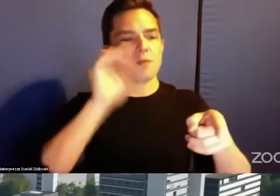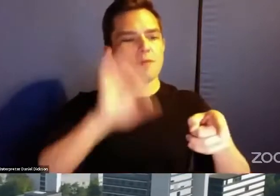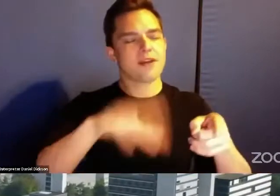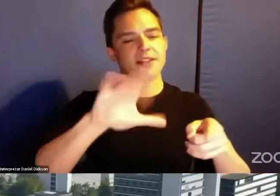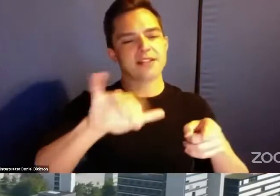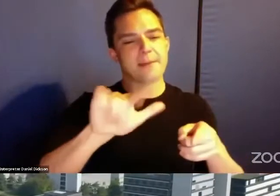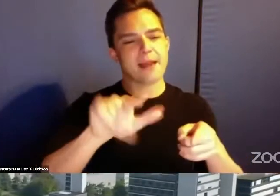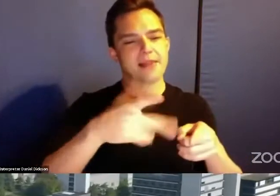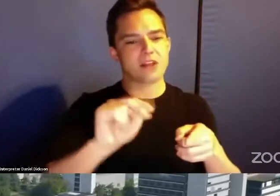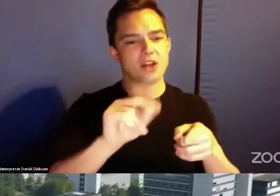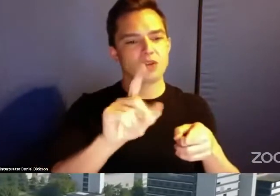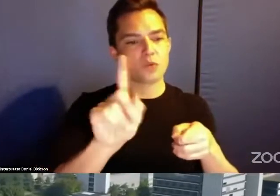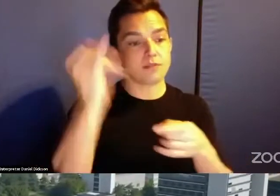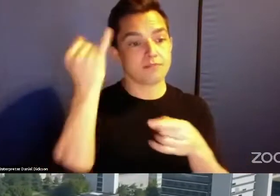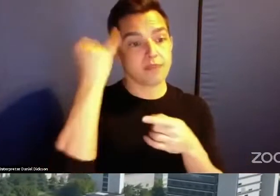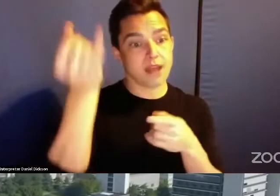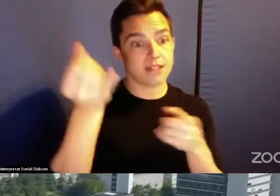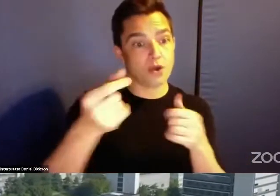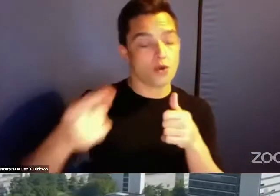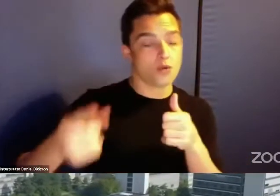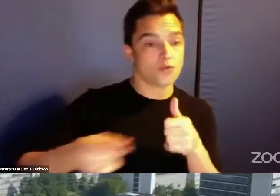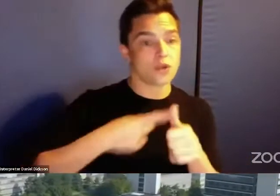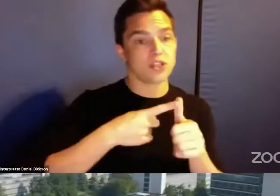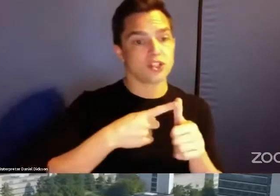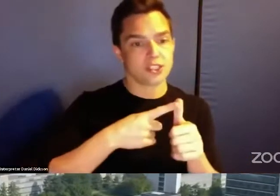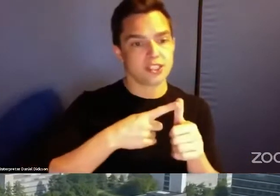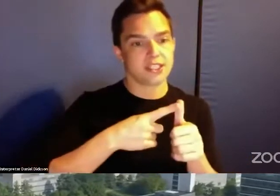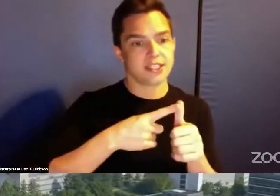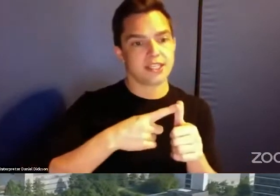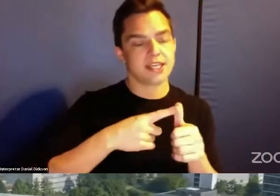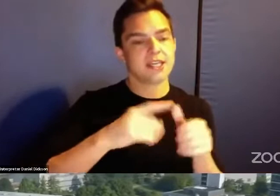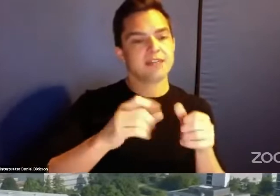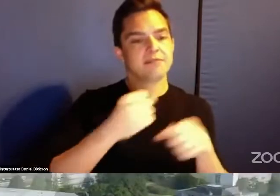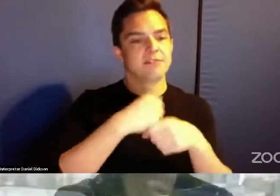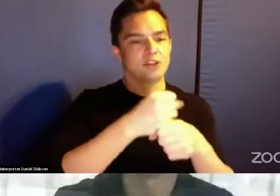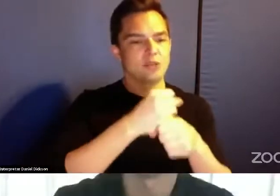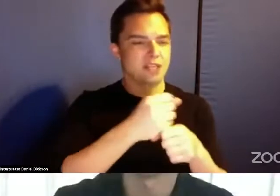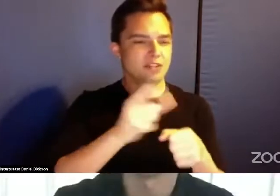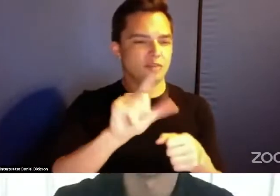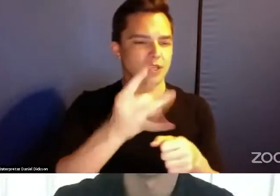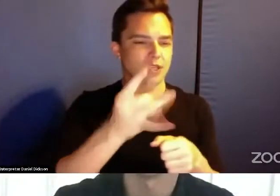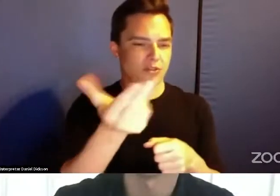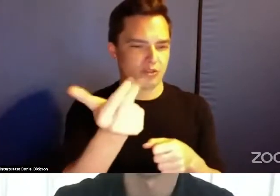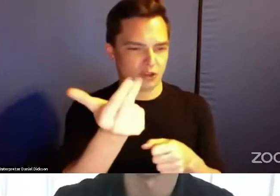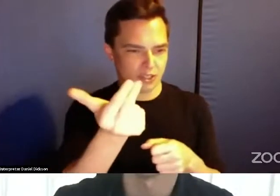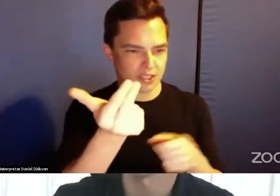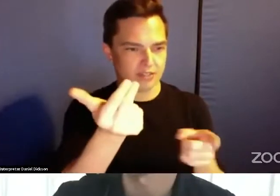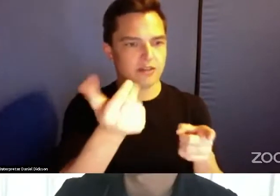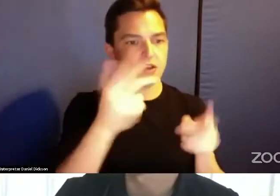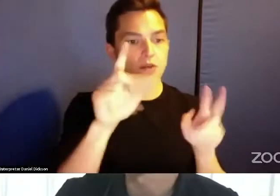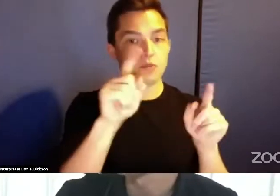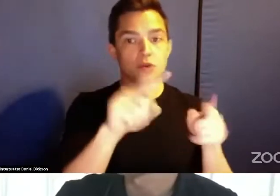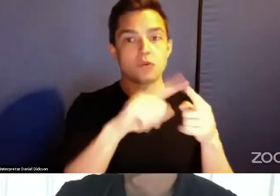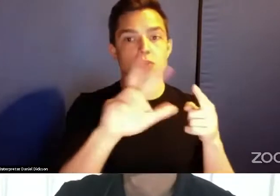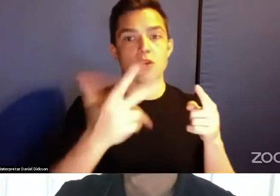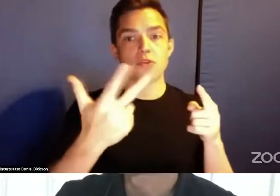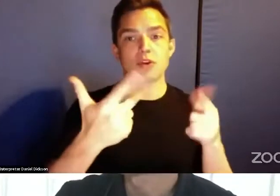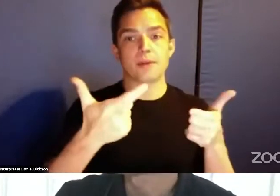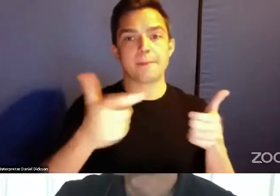was originally conceived back in 2013. And we head to the 3rd major edition,